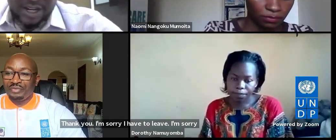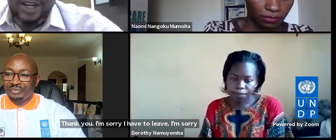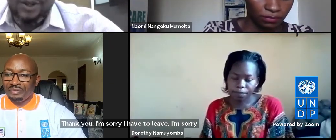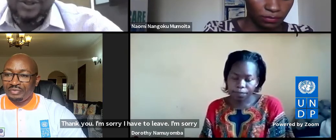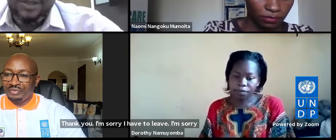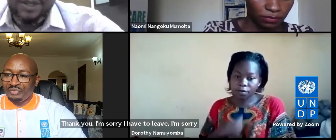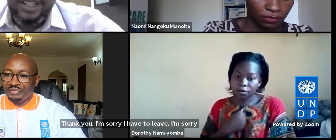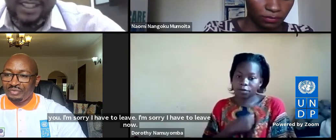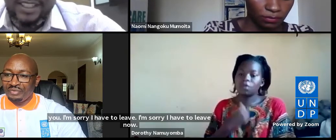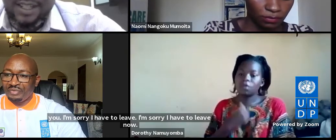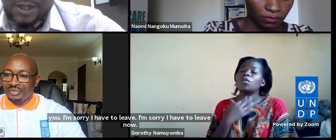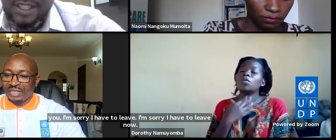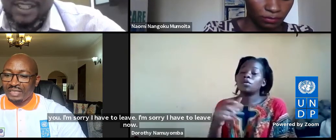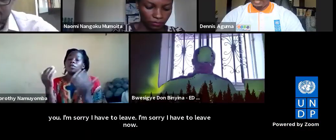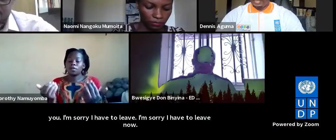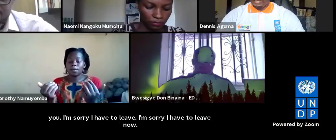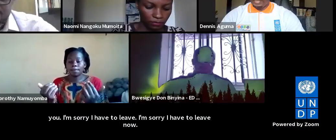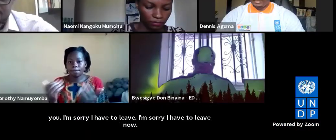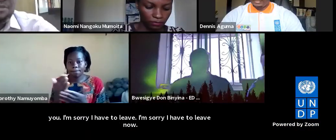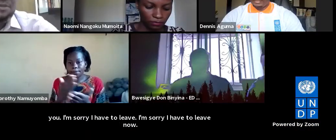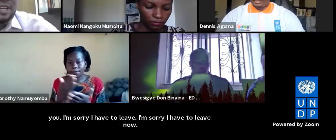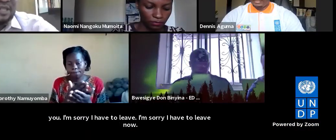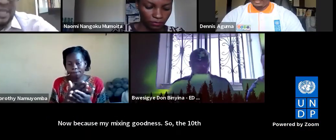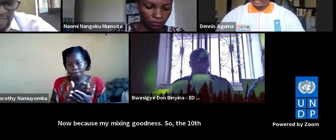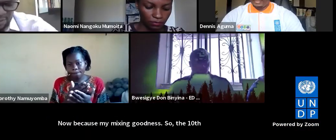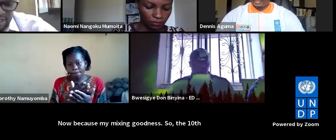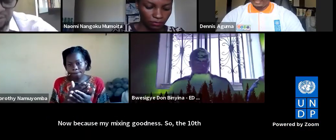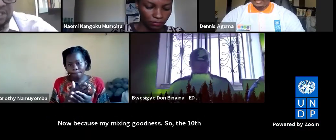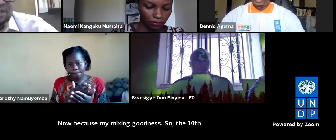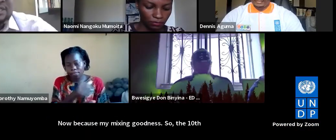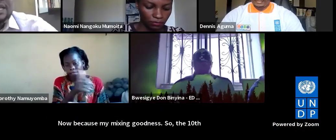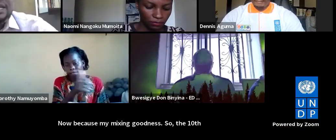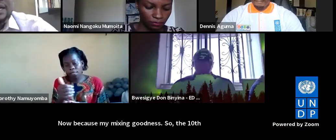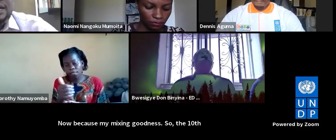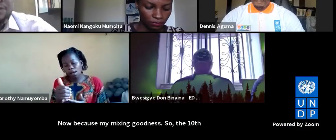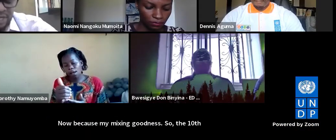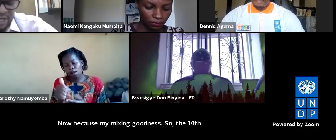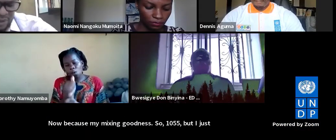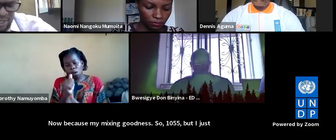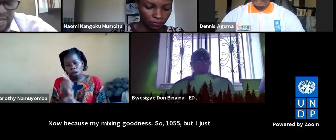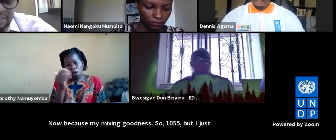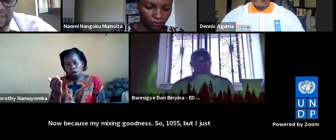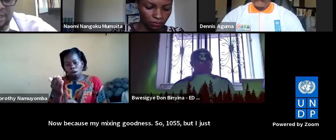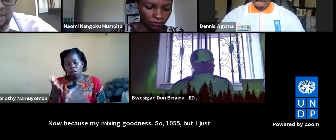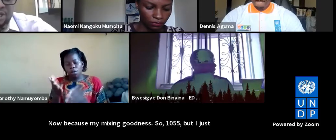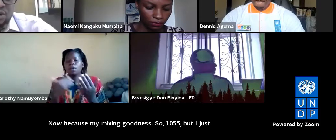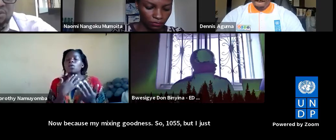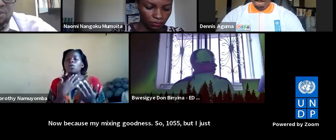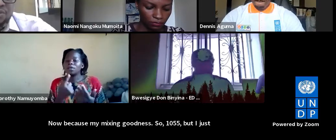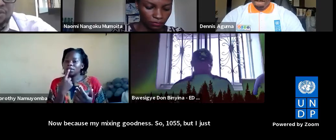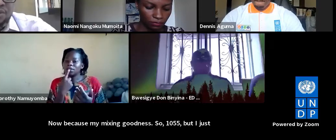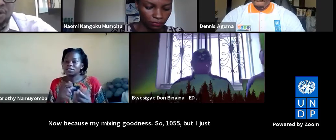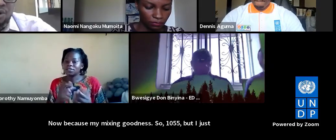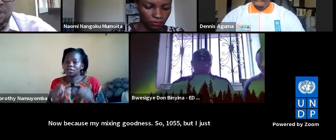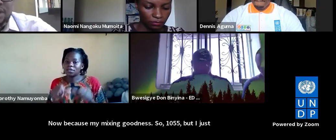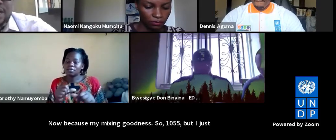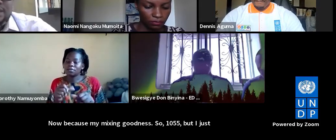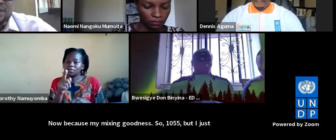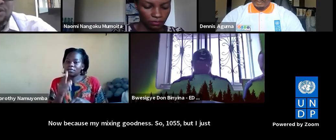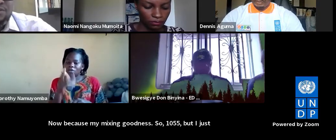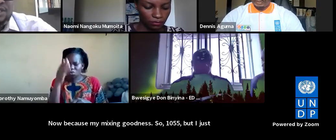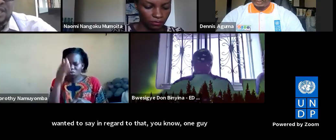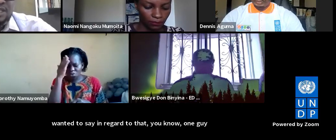top of the hour now, because my next engagement starts at 10:55. But I just wanted to say, in regard to that, you know,